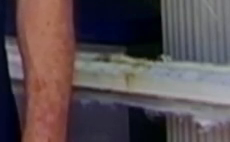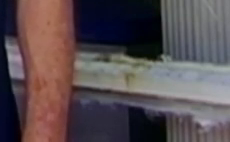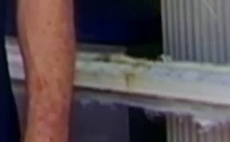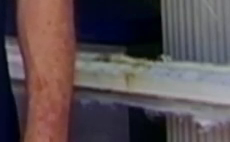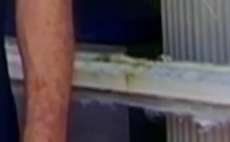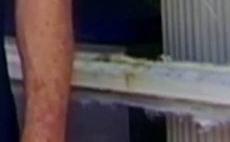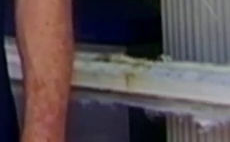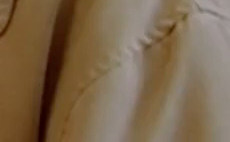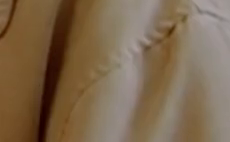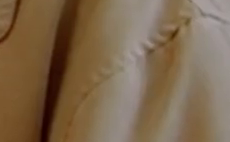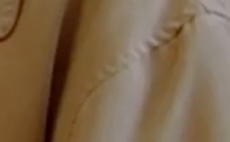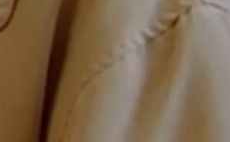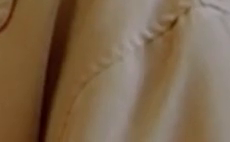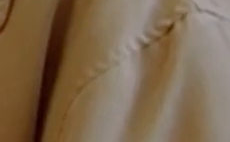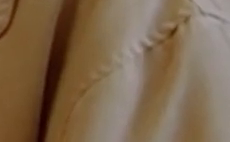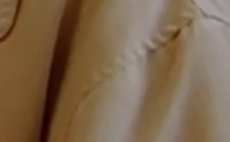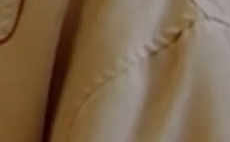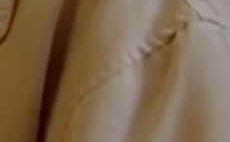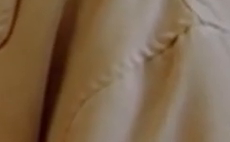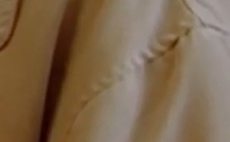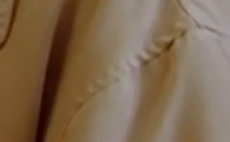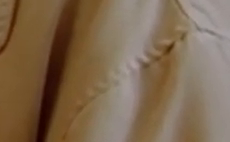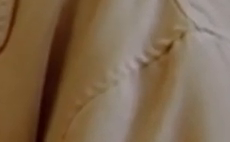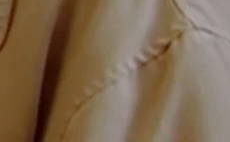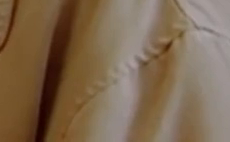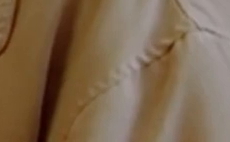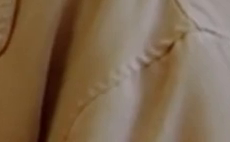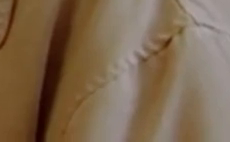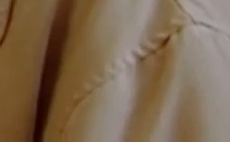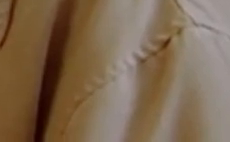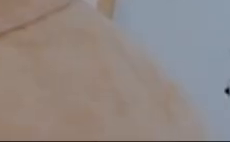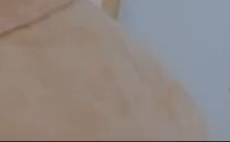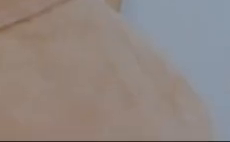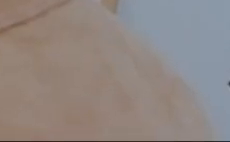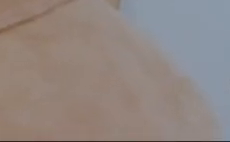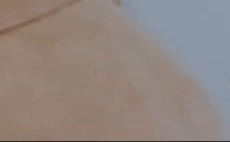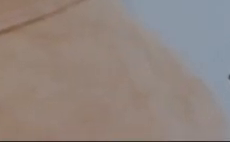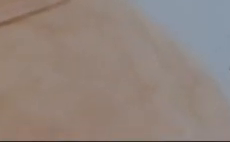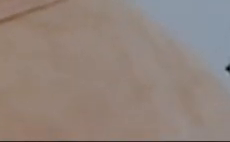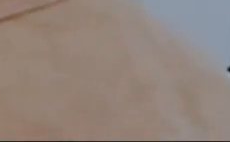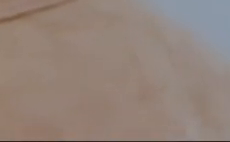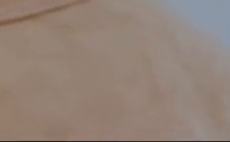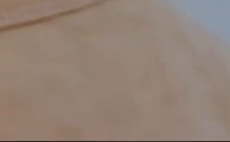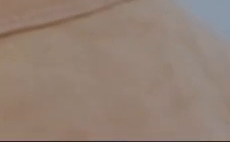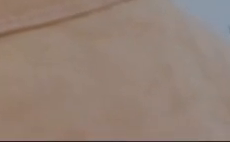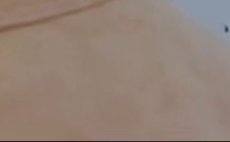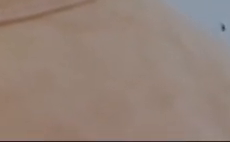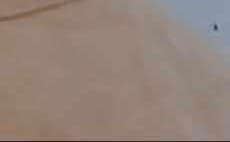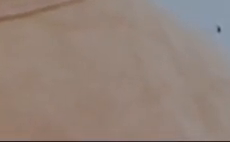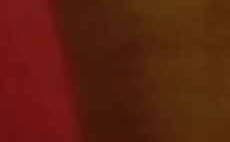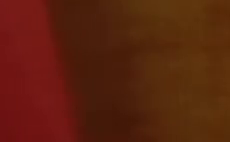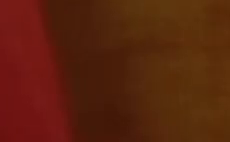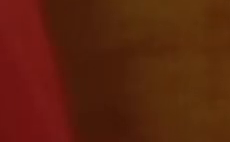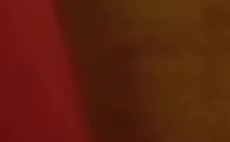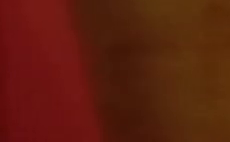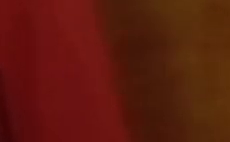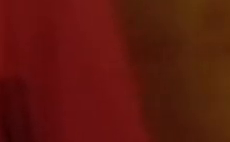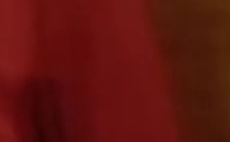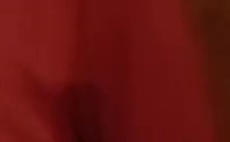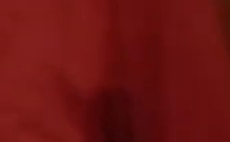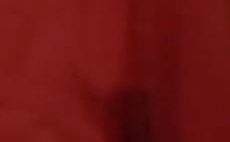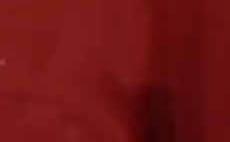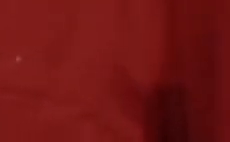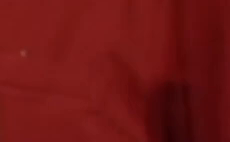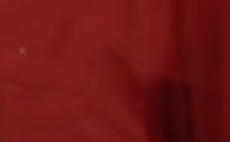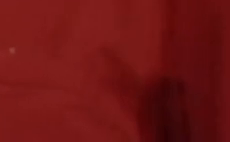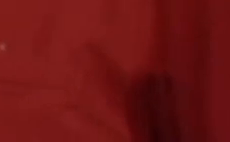beautiful customers. He always had a lot to say about his job at the post office. I felt a feeling of